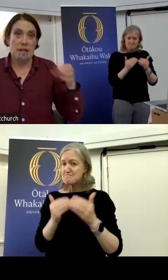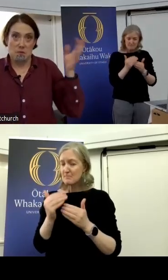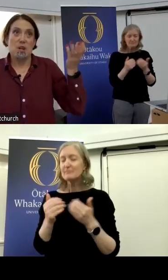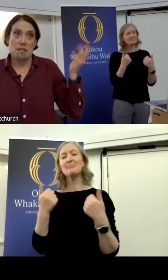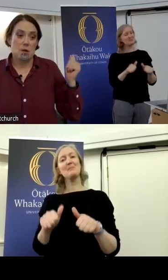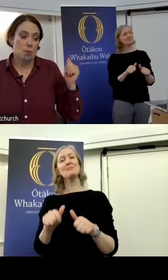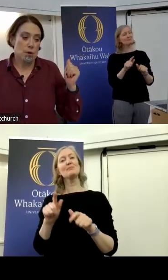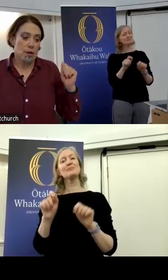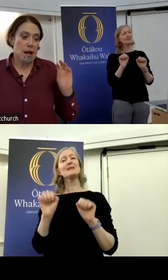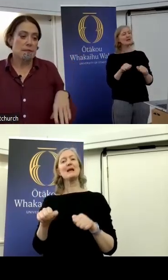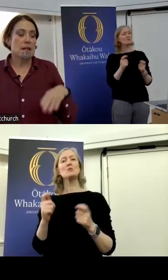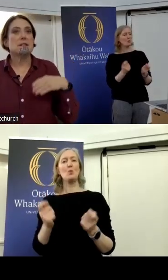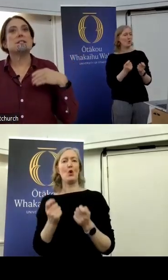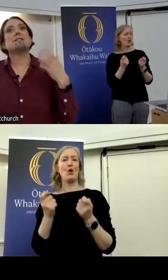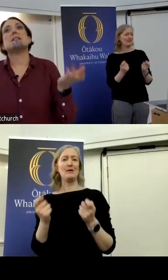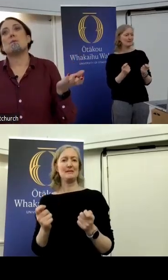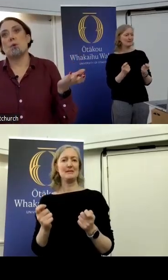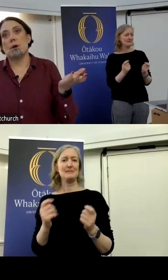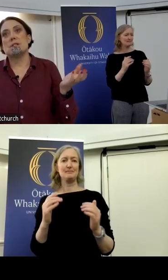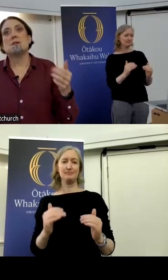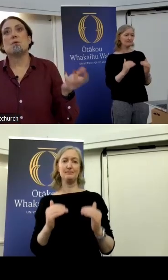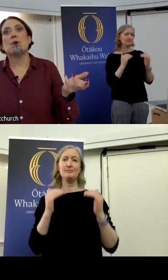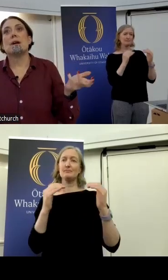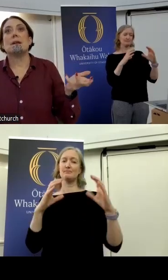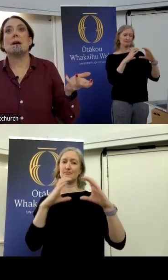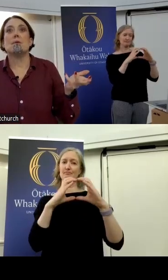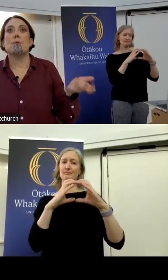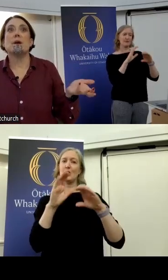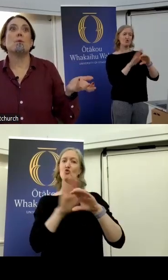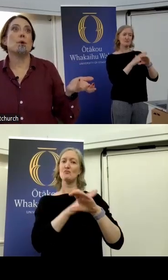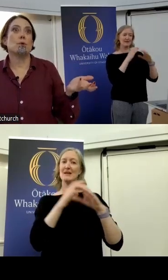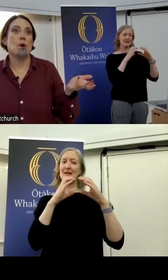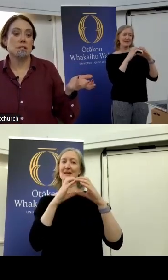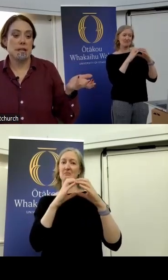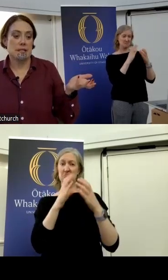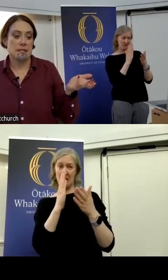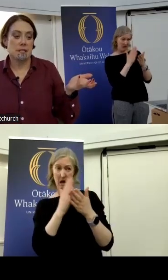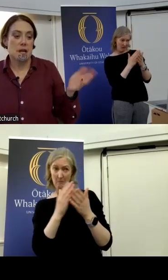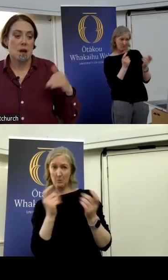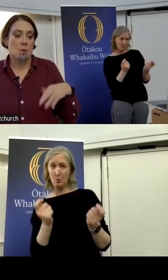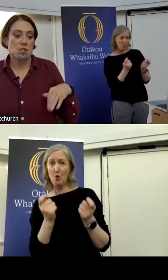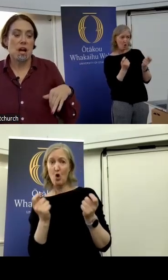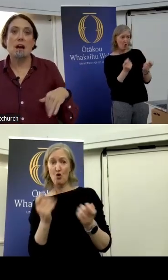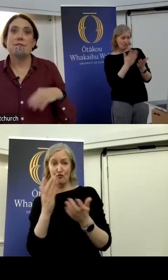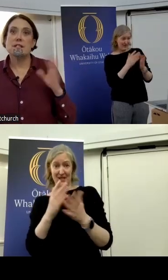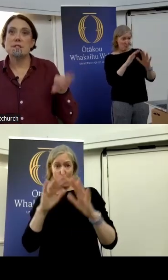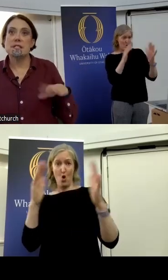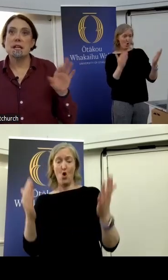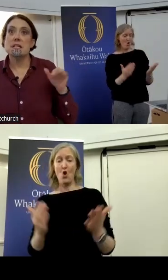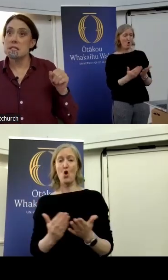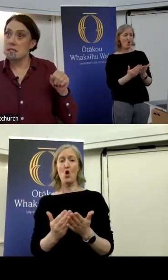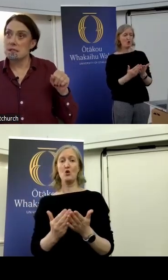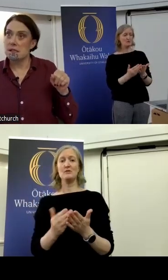Or yes, it could work. And then does it work? Does it work in the real world context, which are